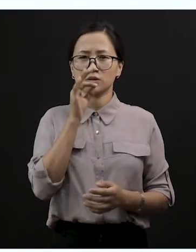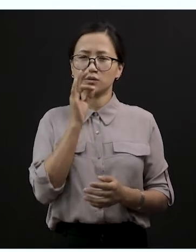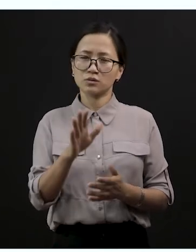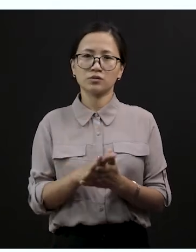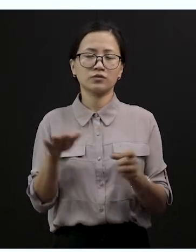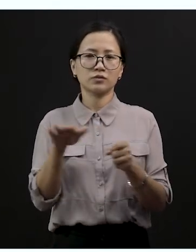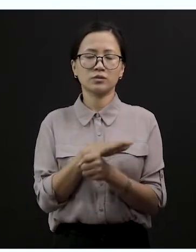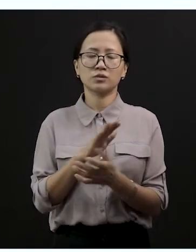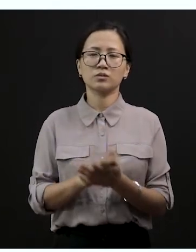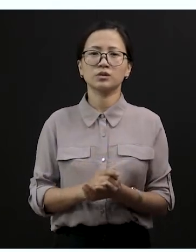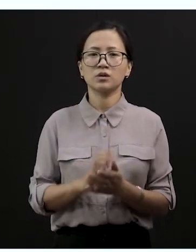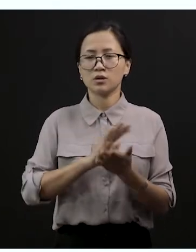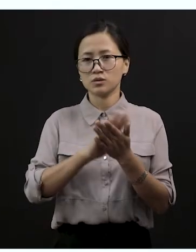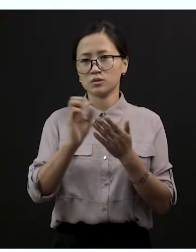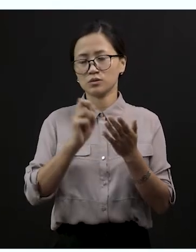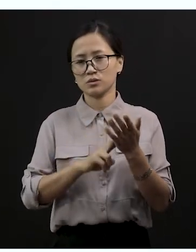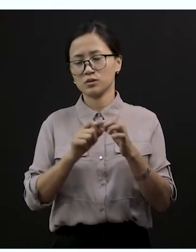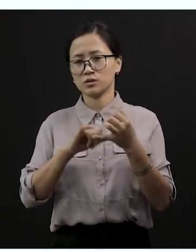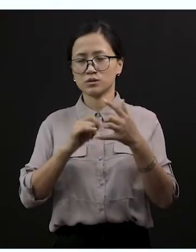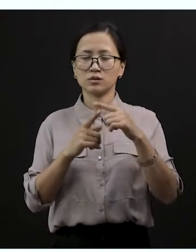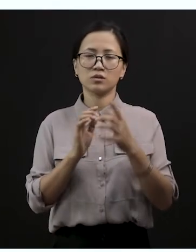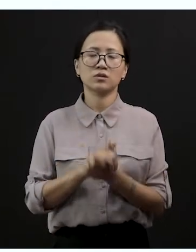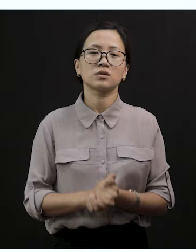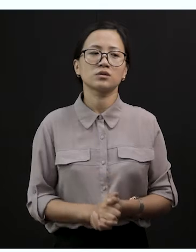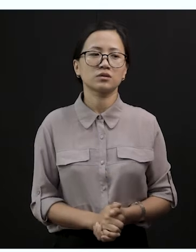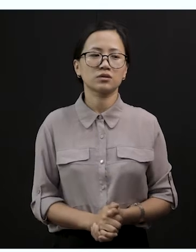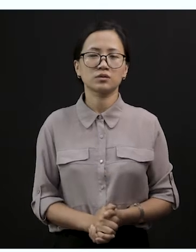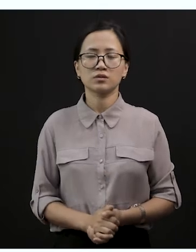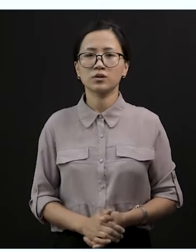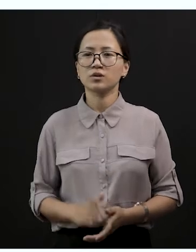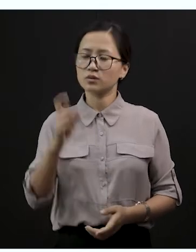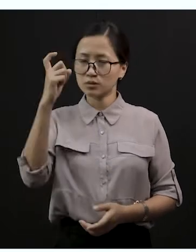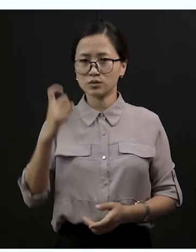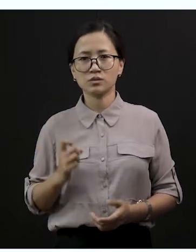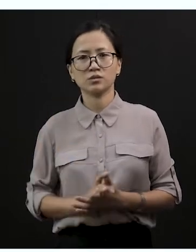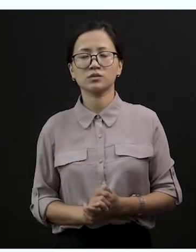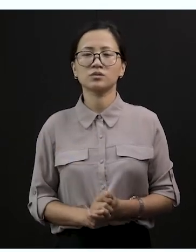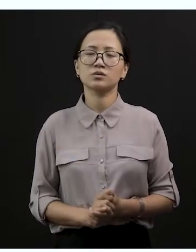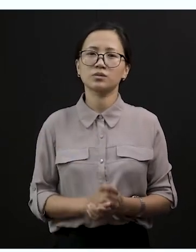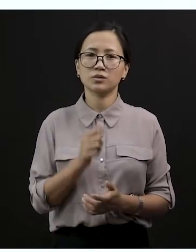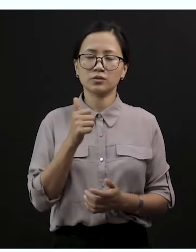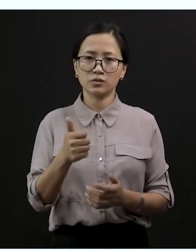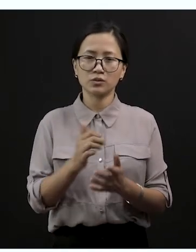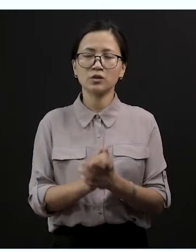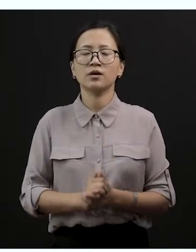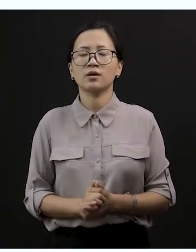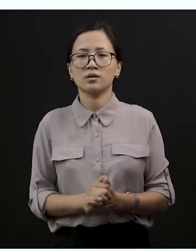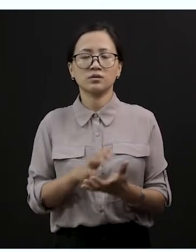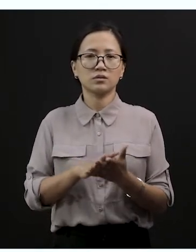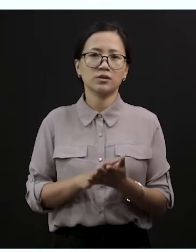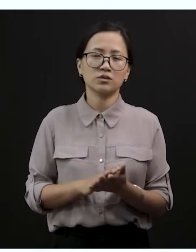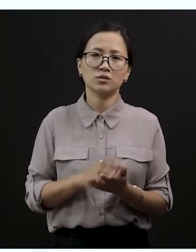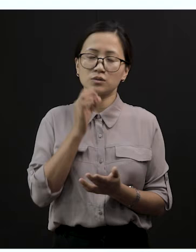to be honest, okay? So Lima learned all these things, and we also need to learn to be honest and truthful and